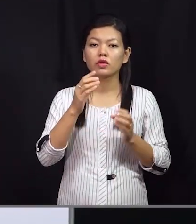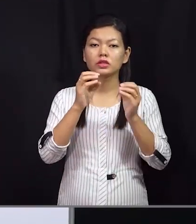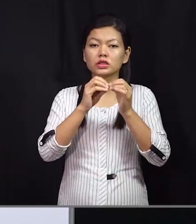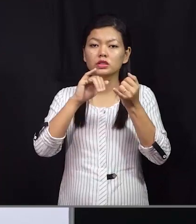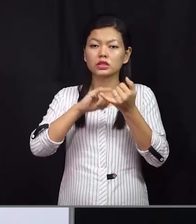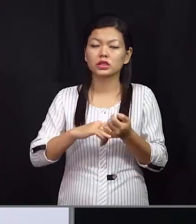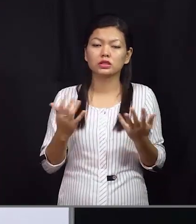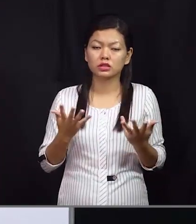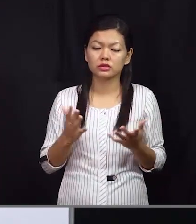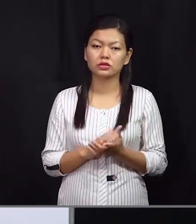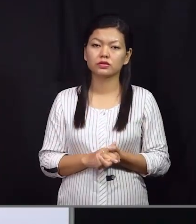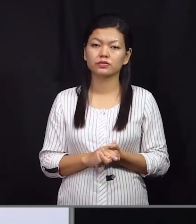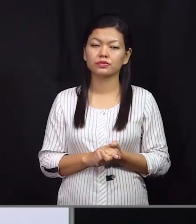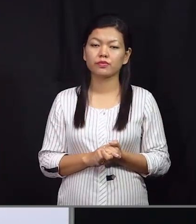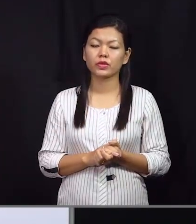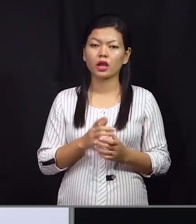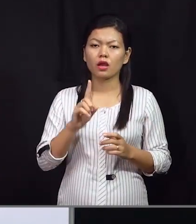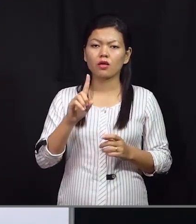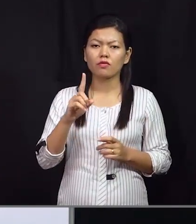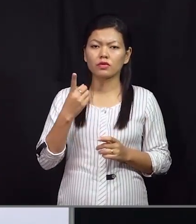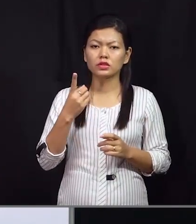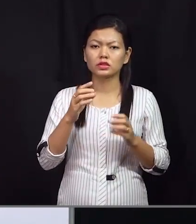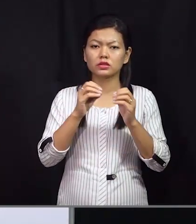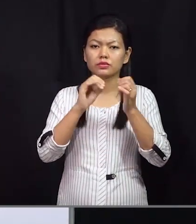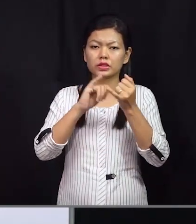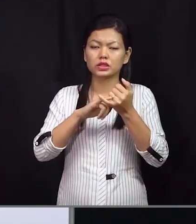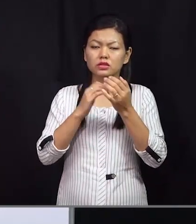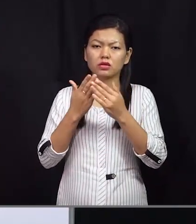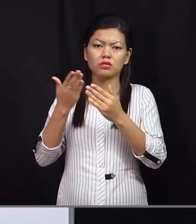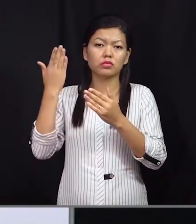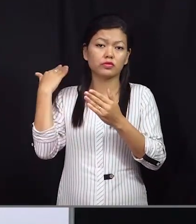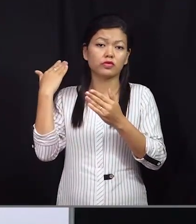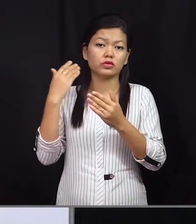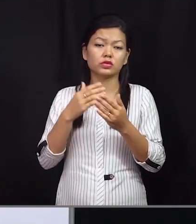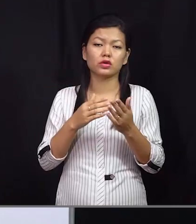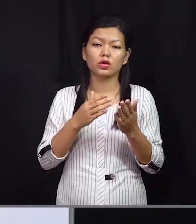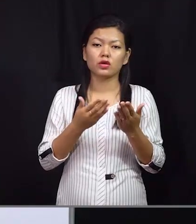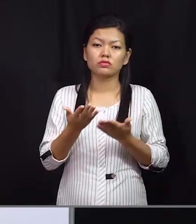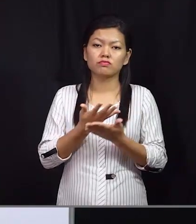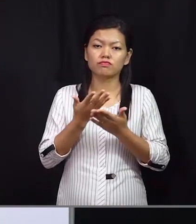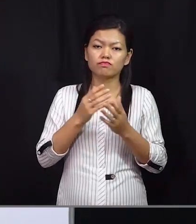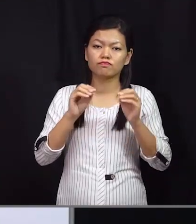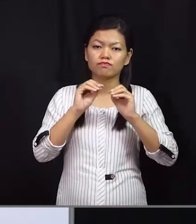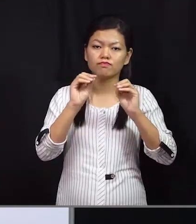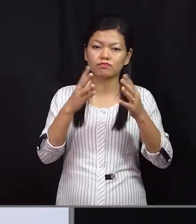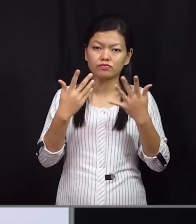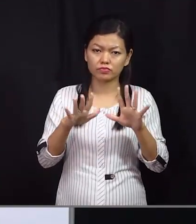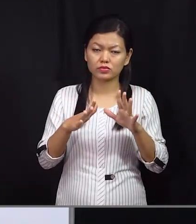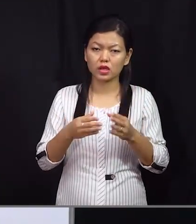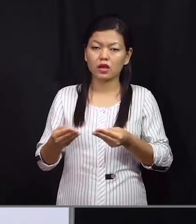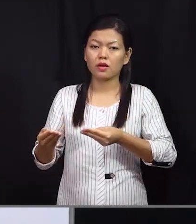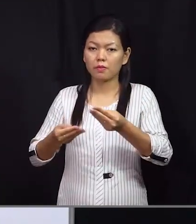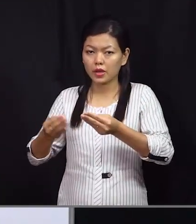earlier discussions also, we have already discussed that business is doing it's all about buying and selling of goods, isn't